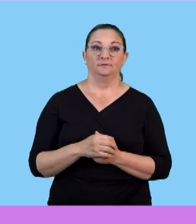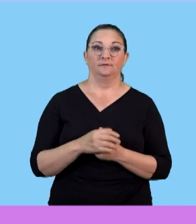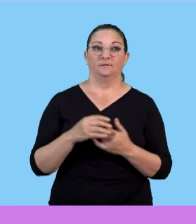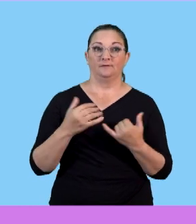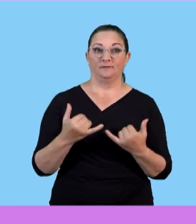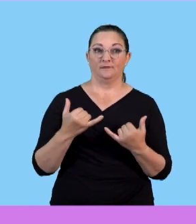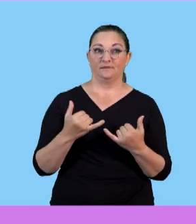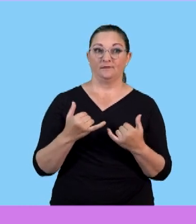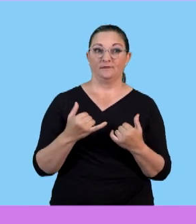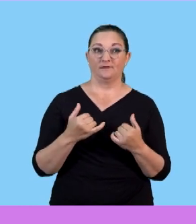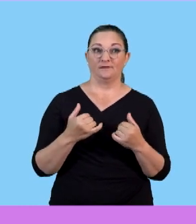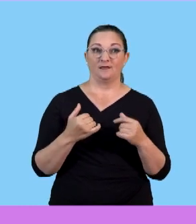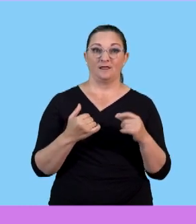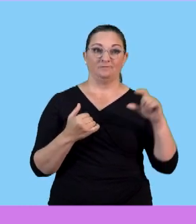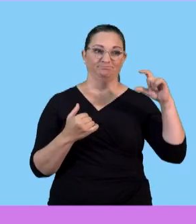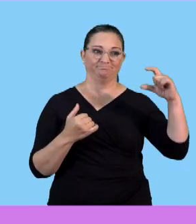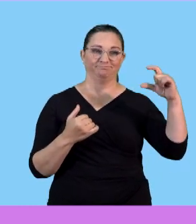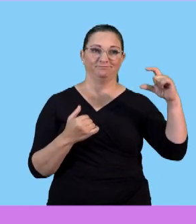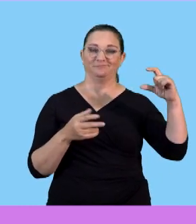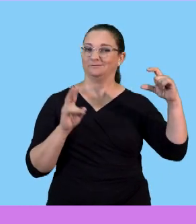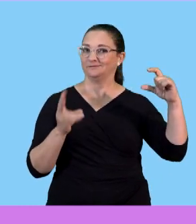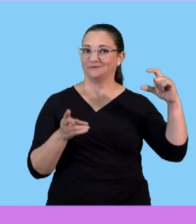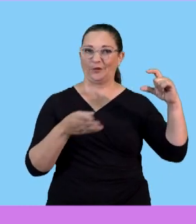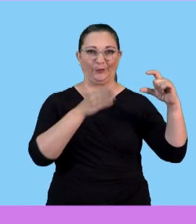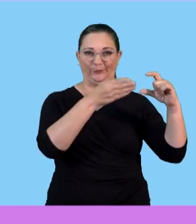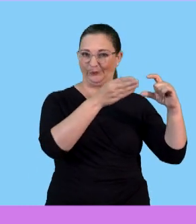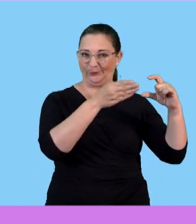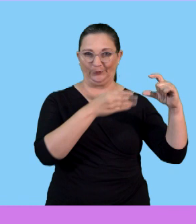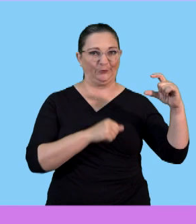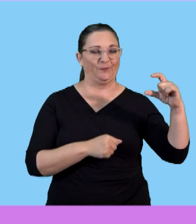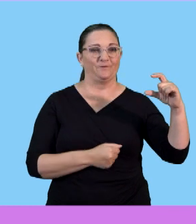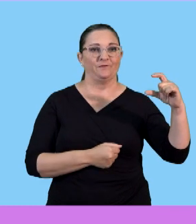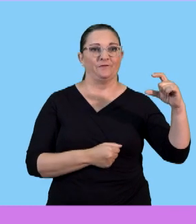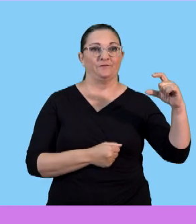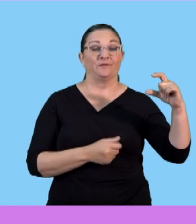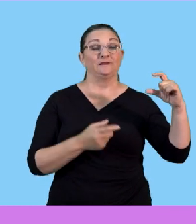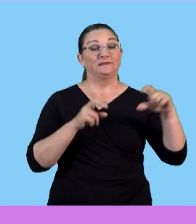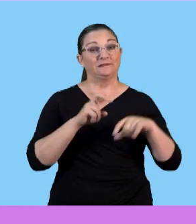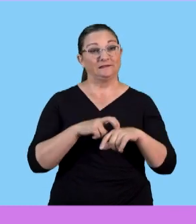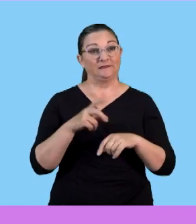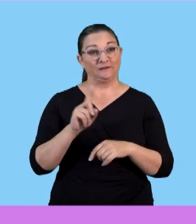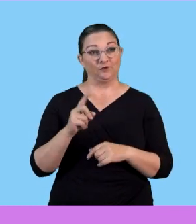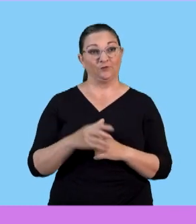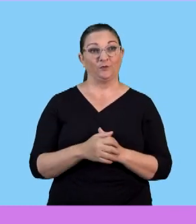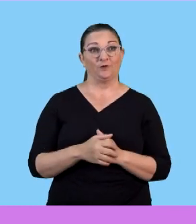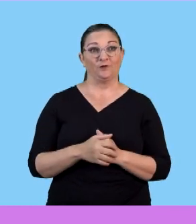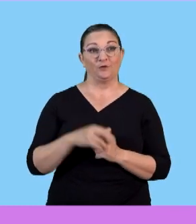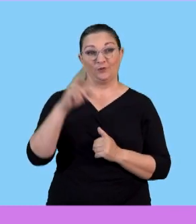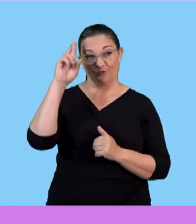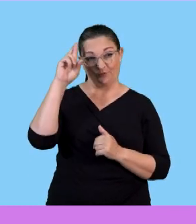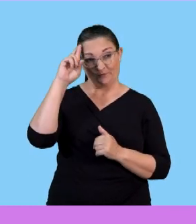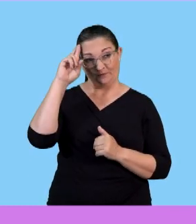And then the second last part, again, there's nothing given. So we need to remember